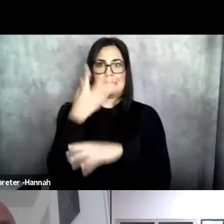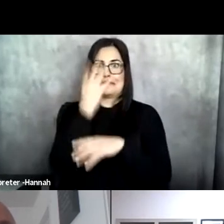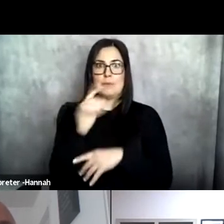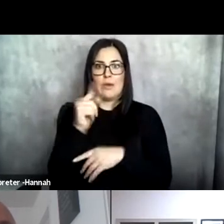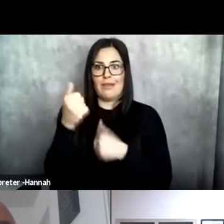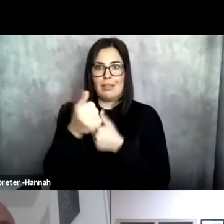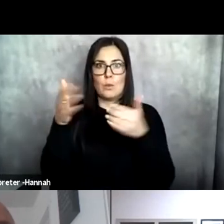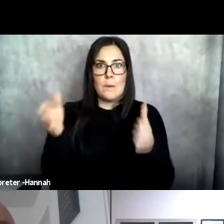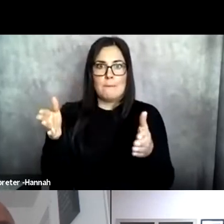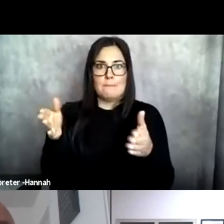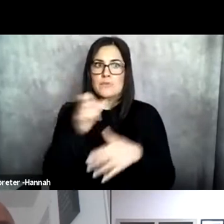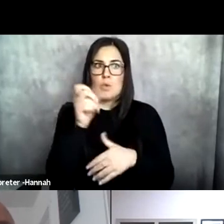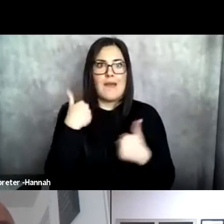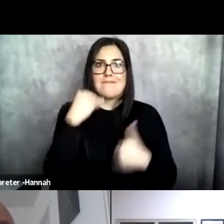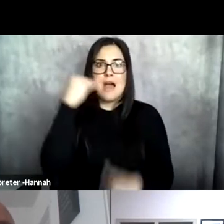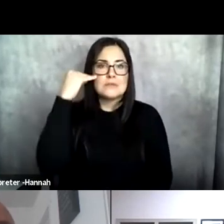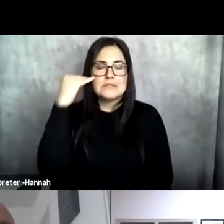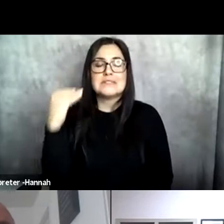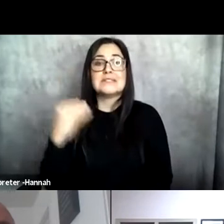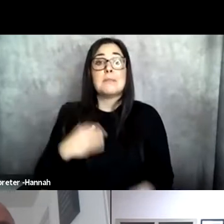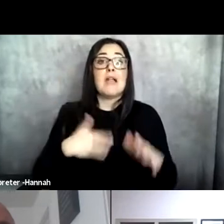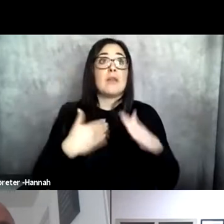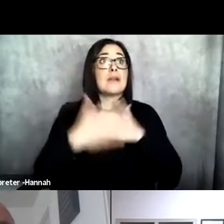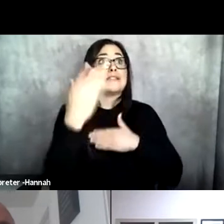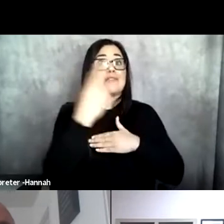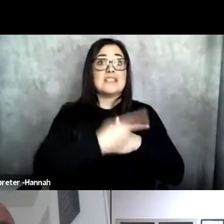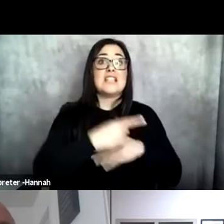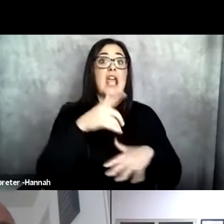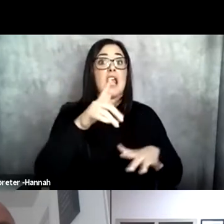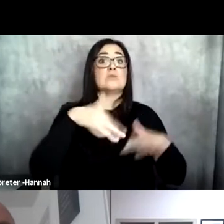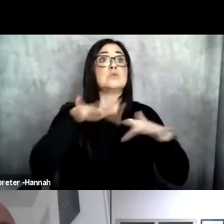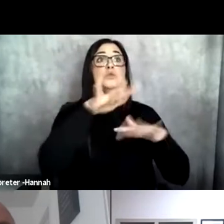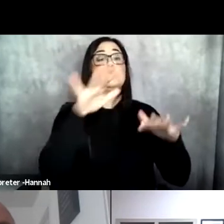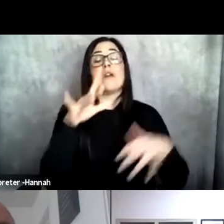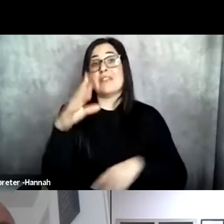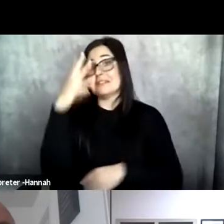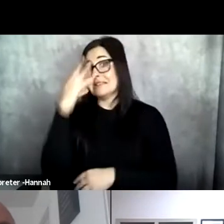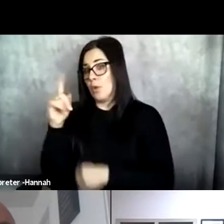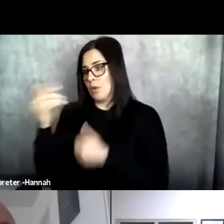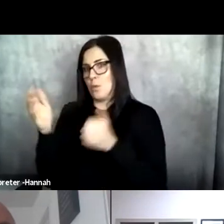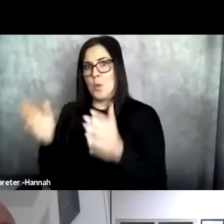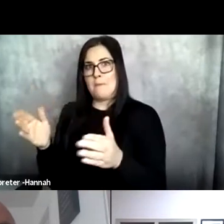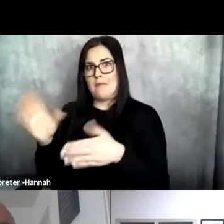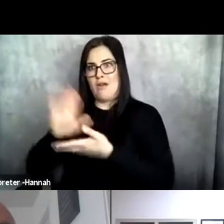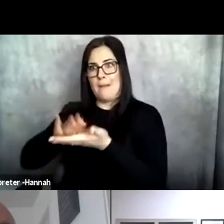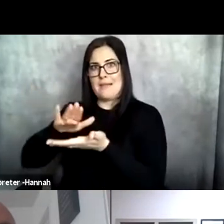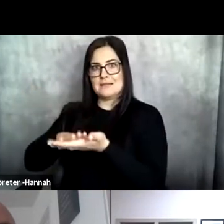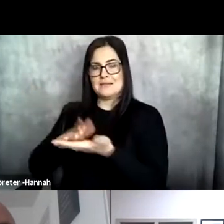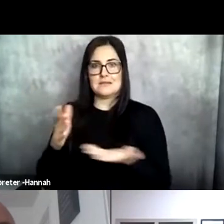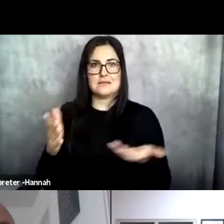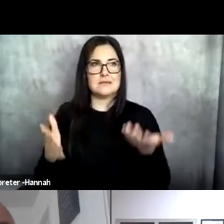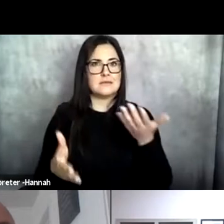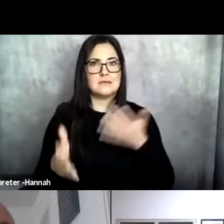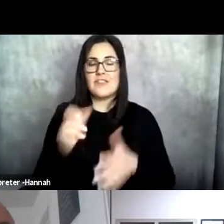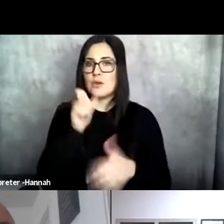room, but yet having to leave for the rest of the day because that's the condition, right? Because maybe, they're not allowed to be there the whole time. They're like, "Ooh, I give